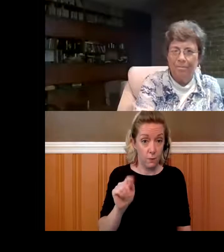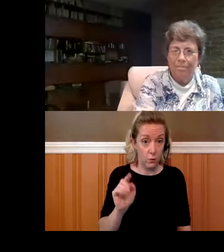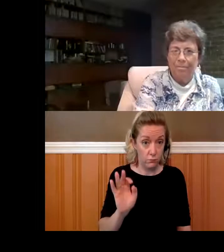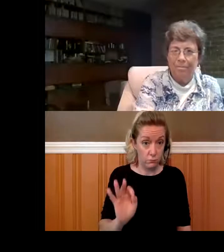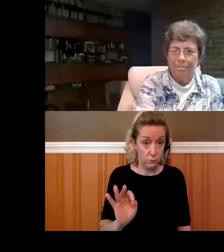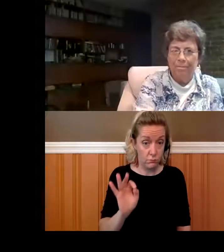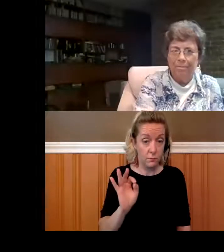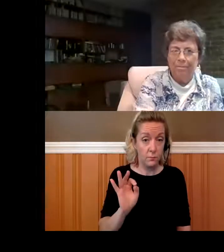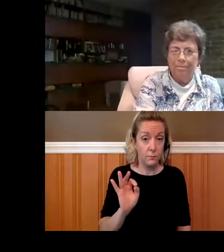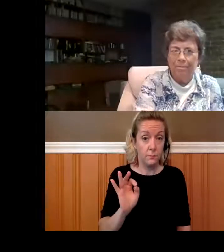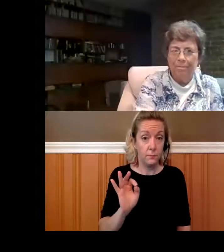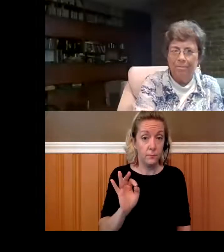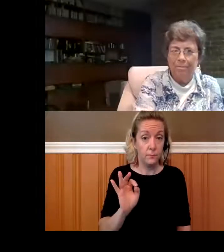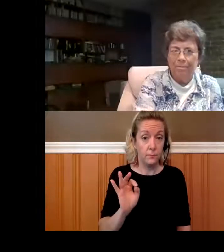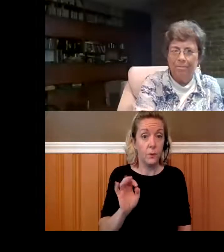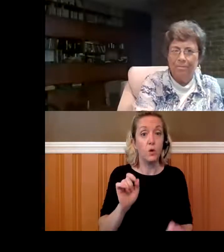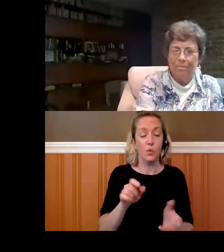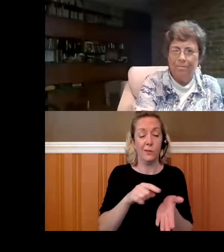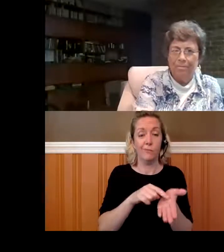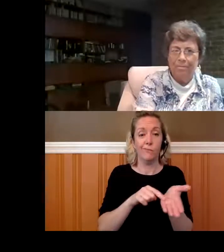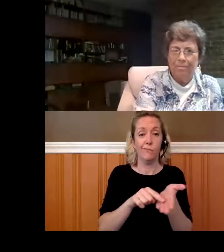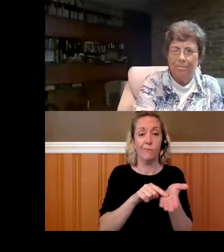You can print the price in my hand, reducing your